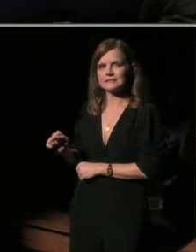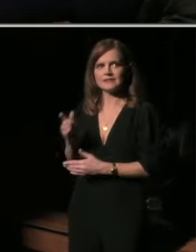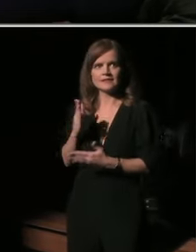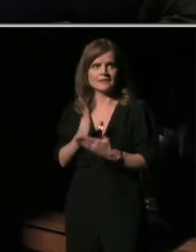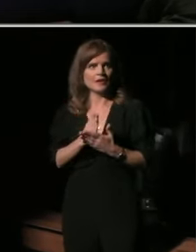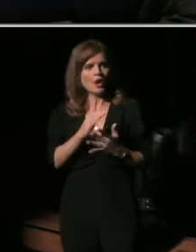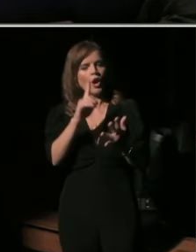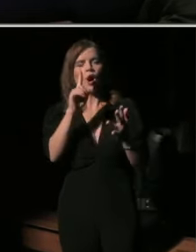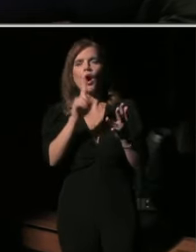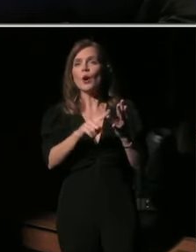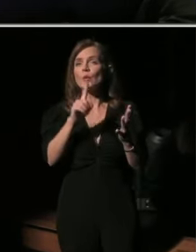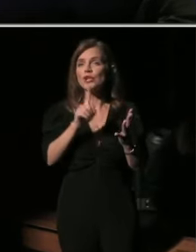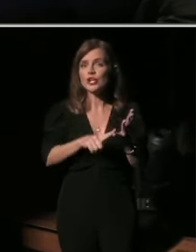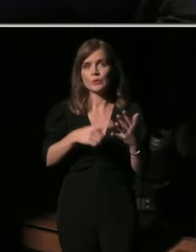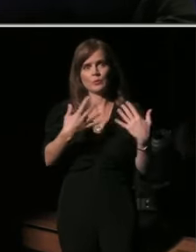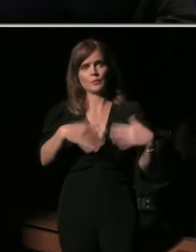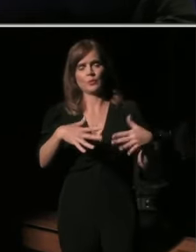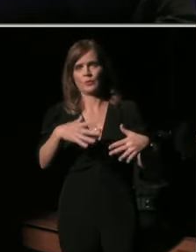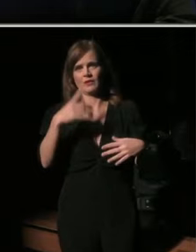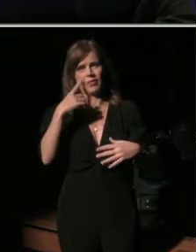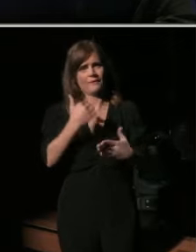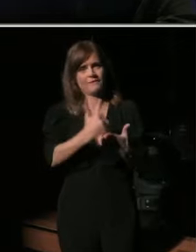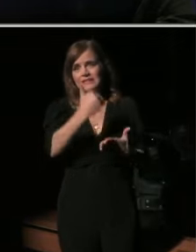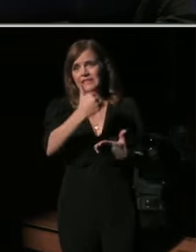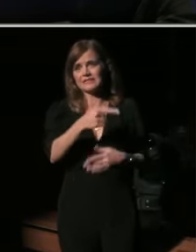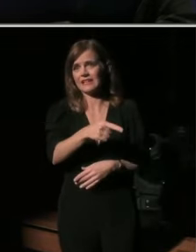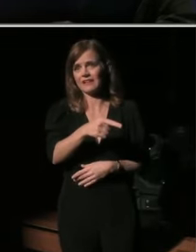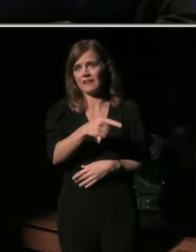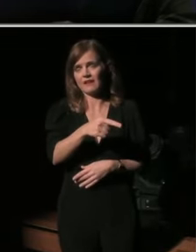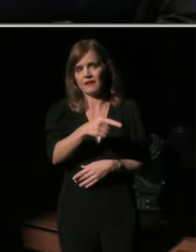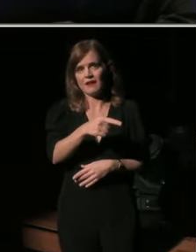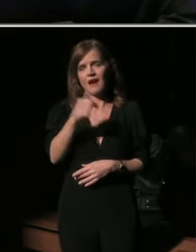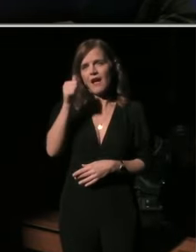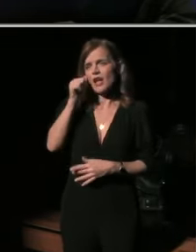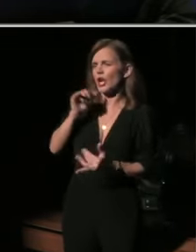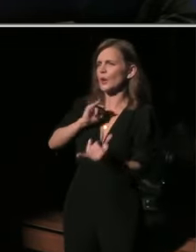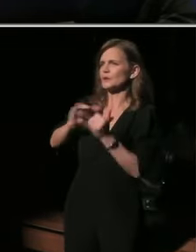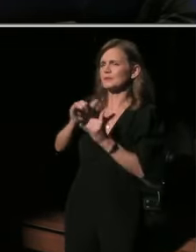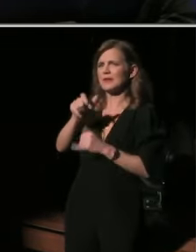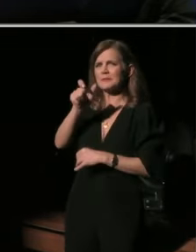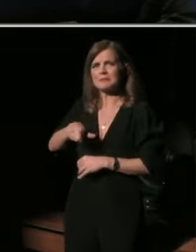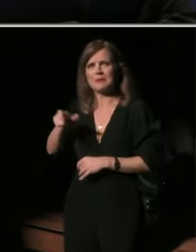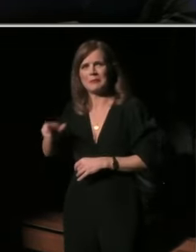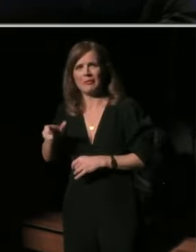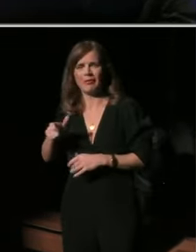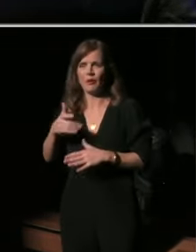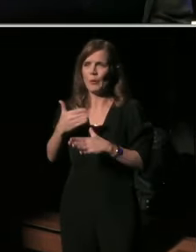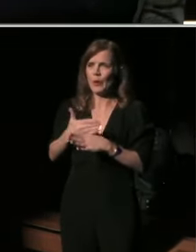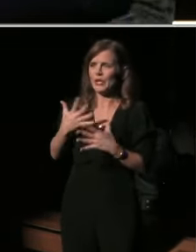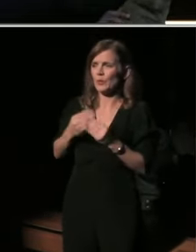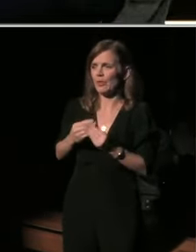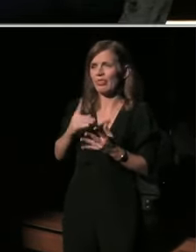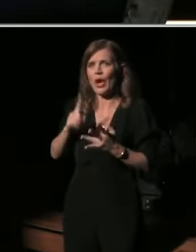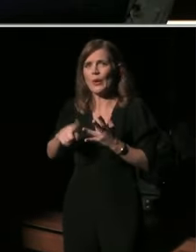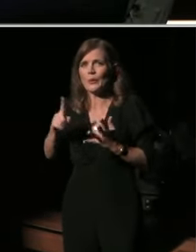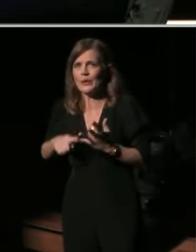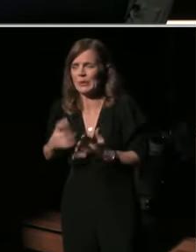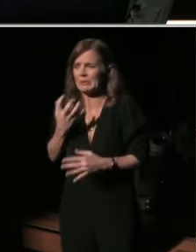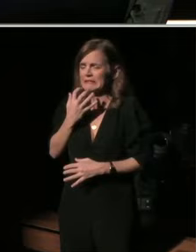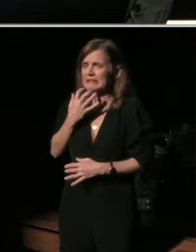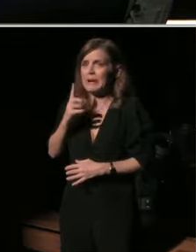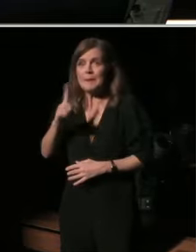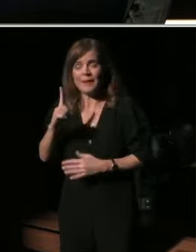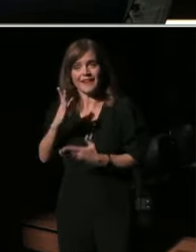OU, I thought they were fantastic, actually. I mean, I know sometimes people dread working with the OU, but on this occasion,